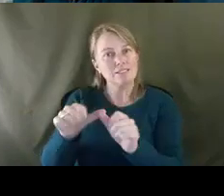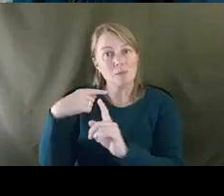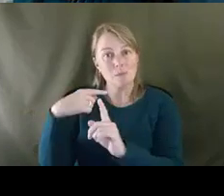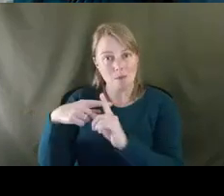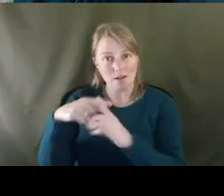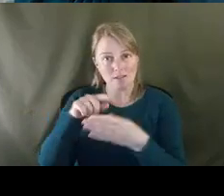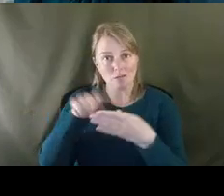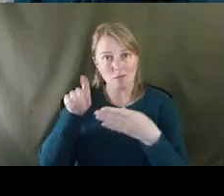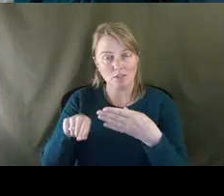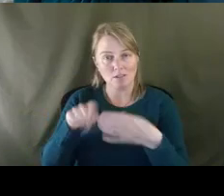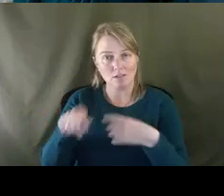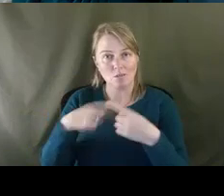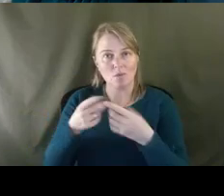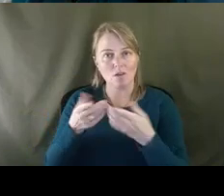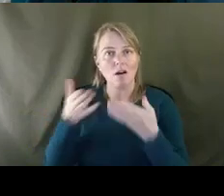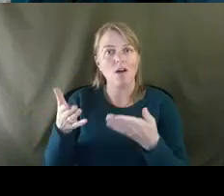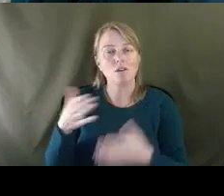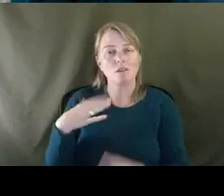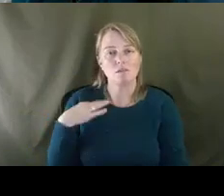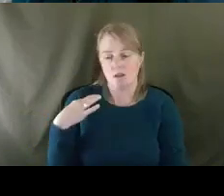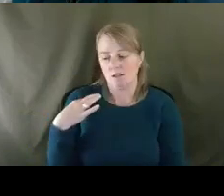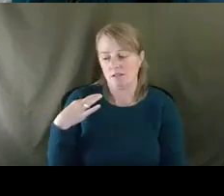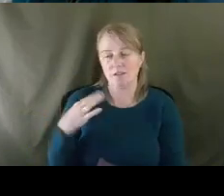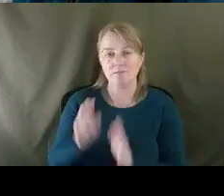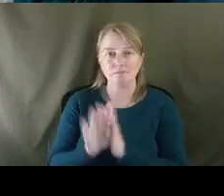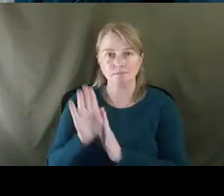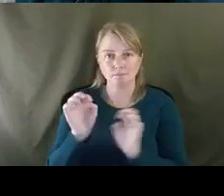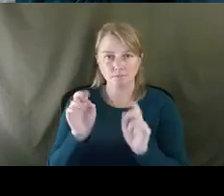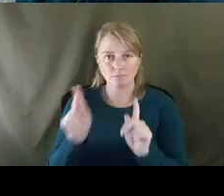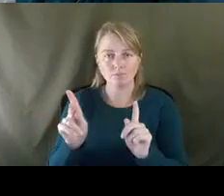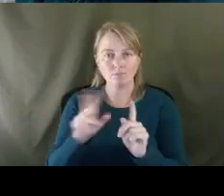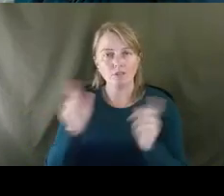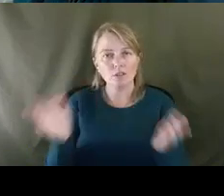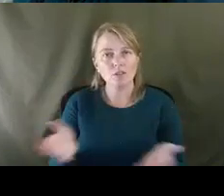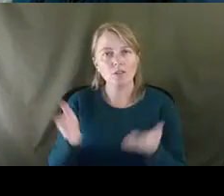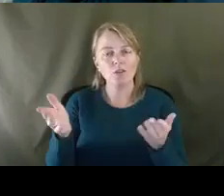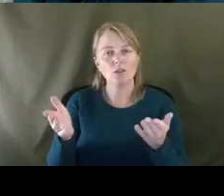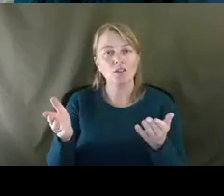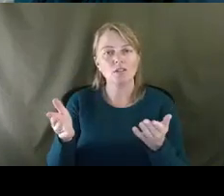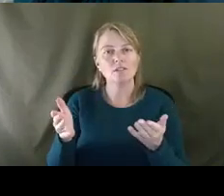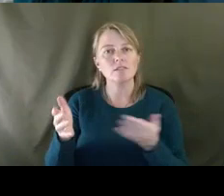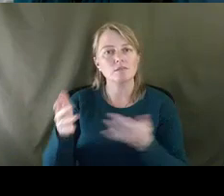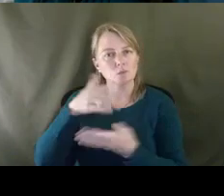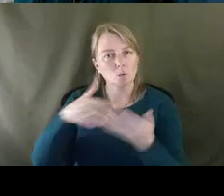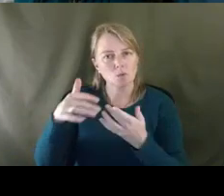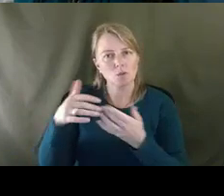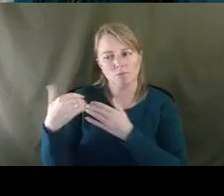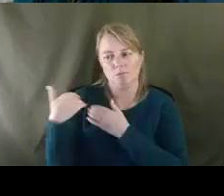results when they offer voluntary developmental opportunities and encourage social accountability for